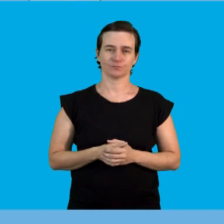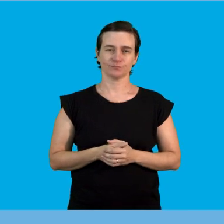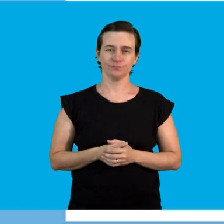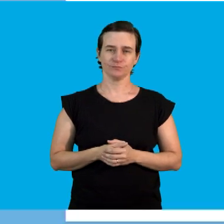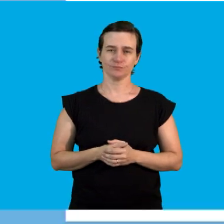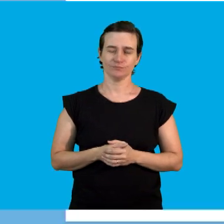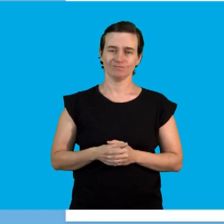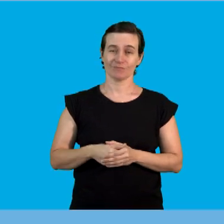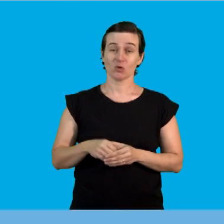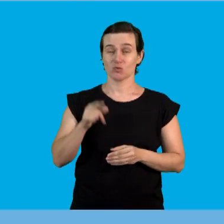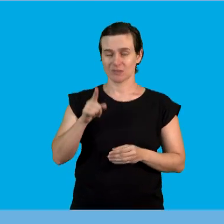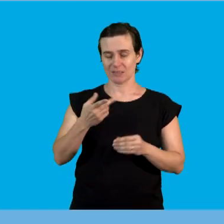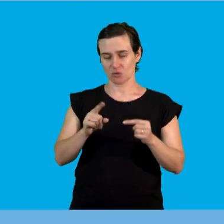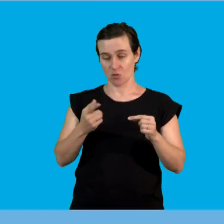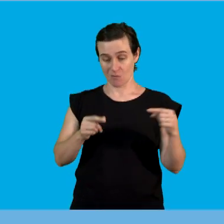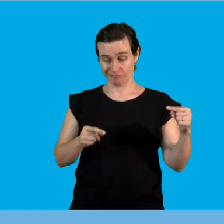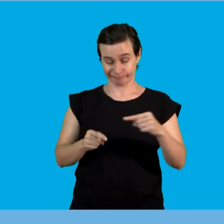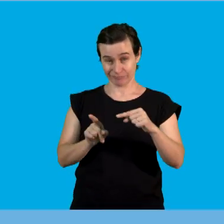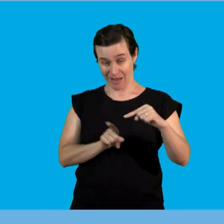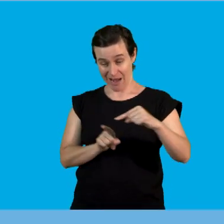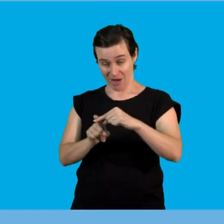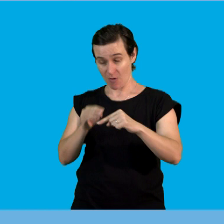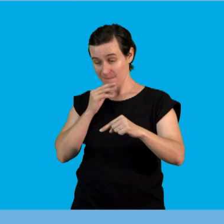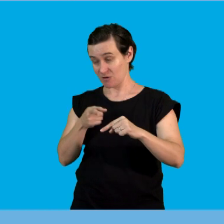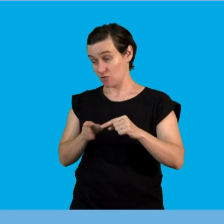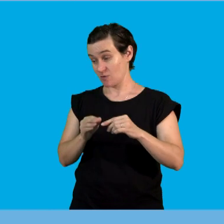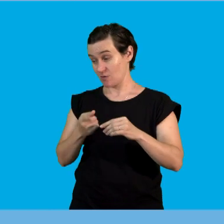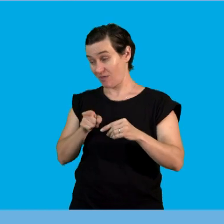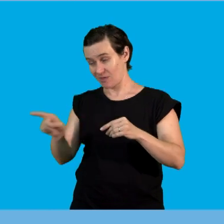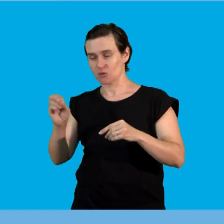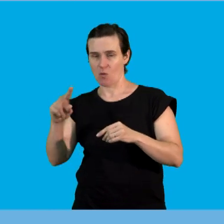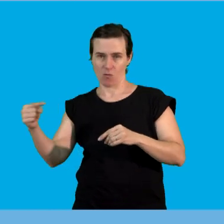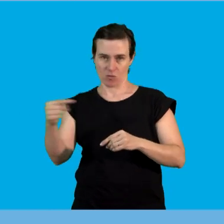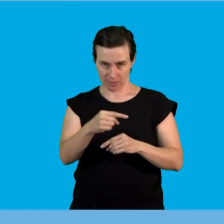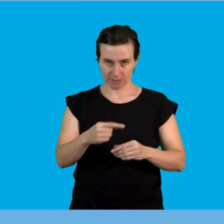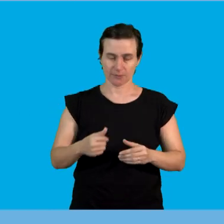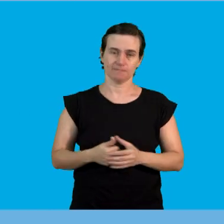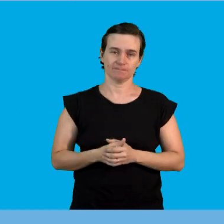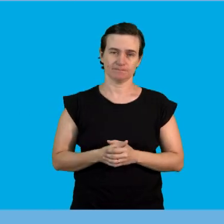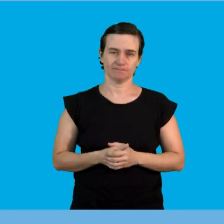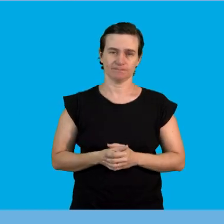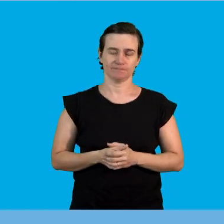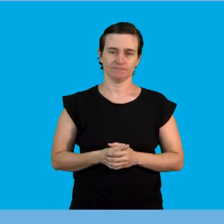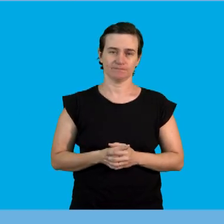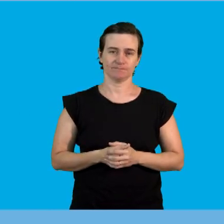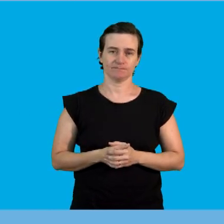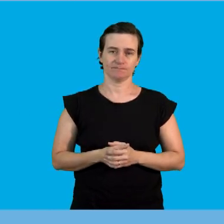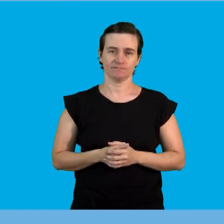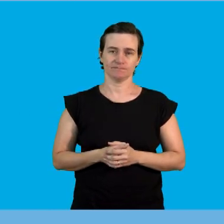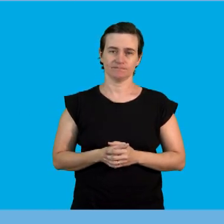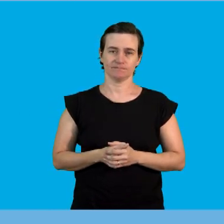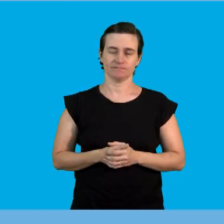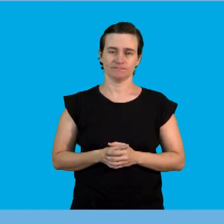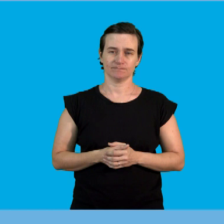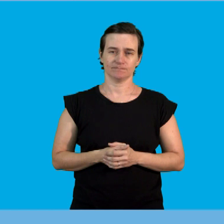side. The arrowhead is facing the left-hand side, so that means the force is acting to the left-hand side.